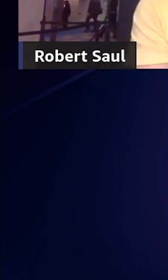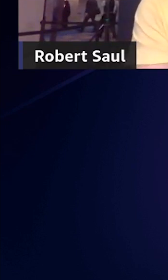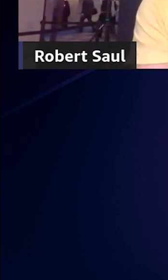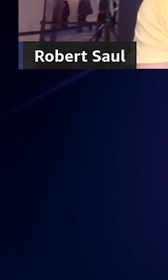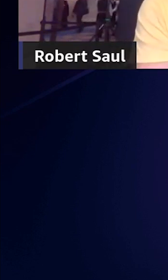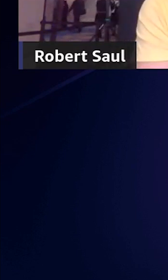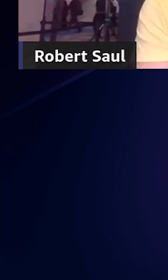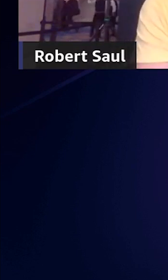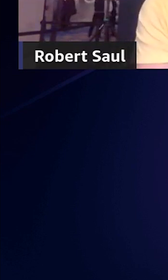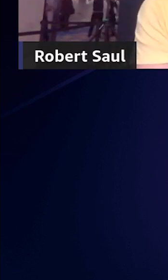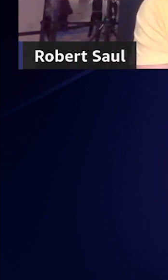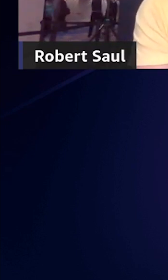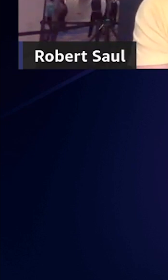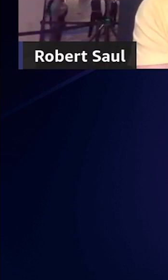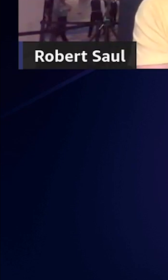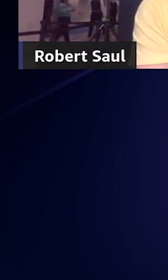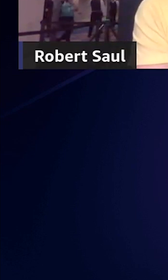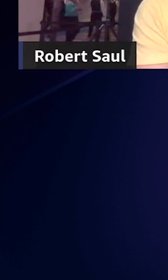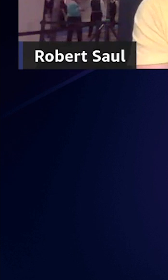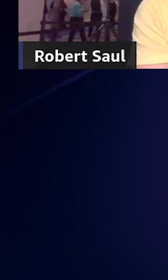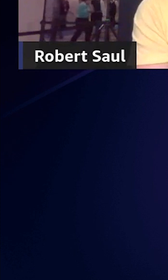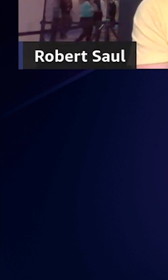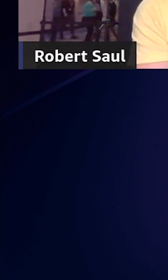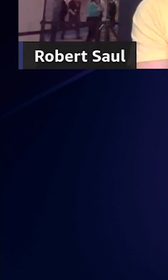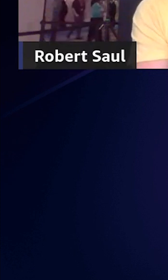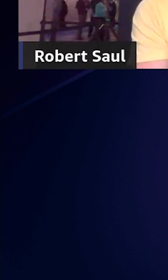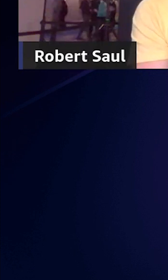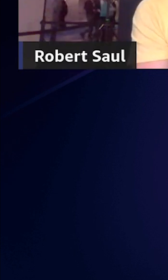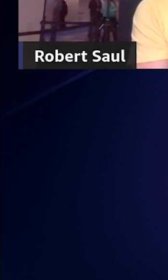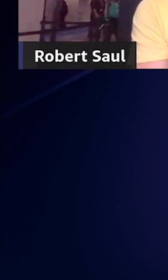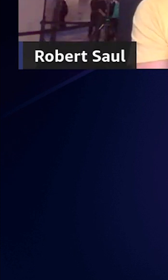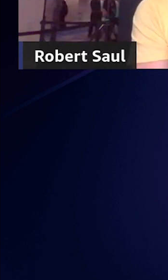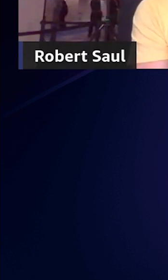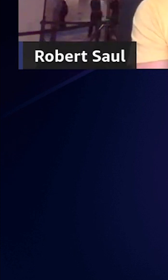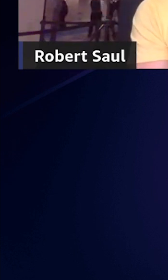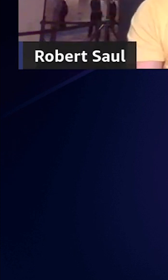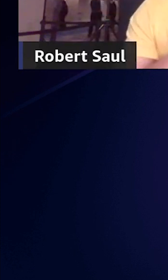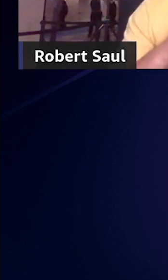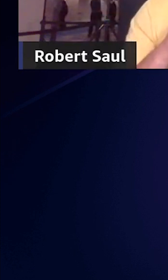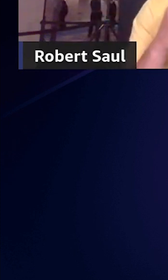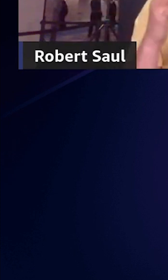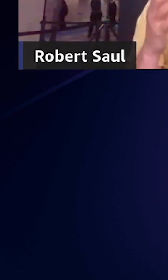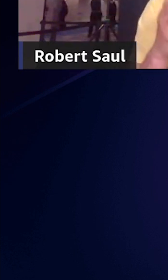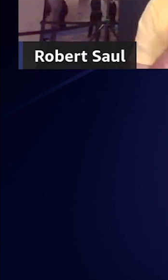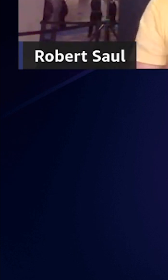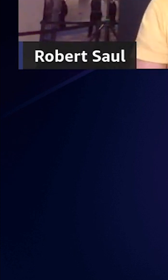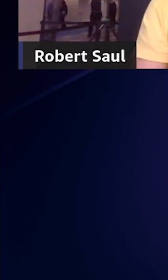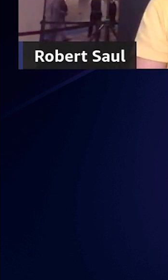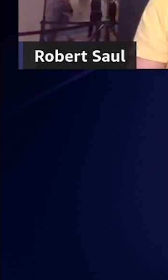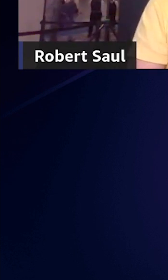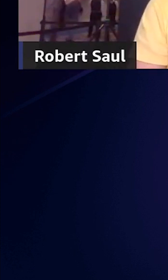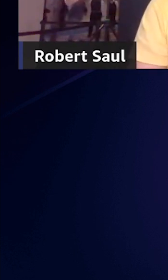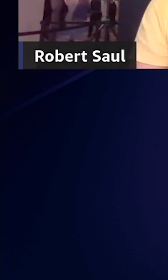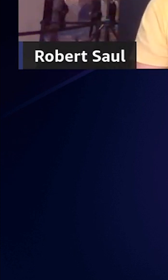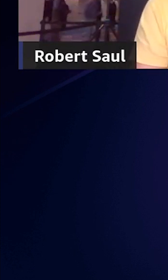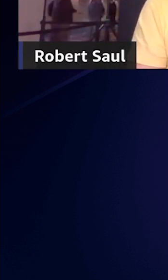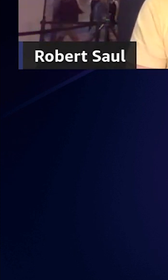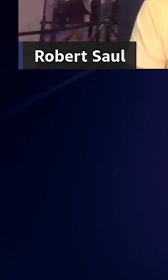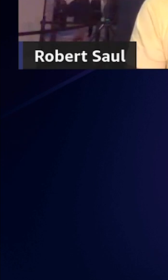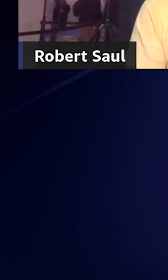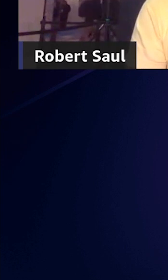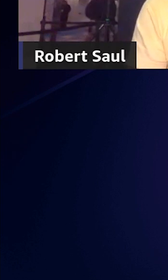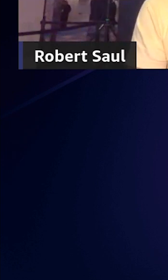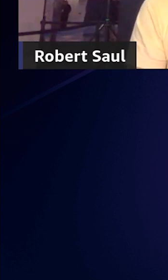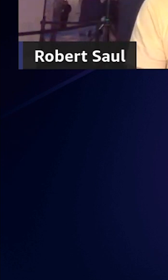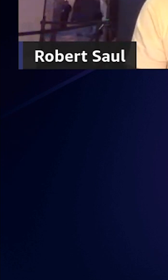talk about one of my favorites, and that is our playbooks that we've come up with. So what we've done, we made a really